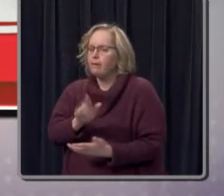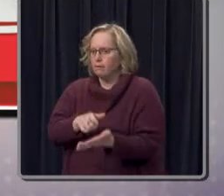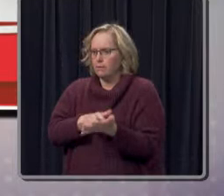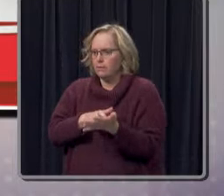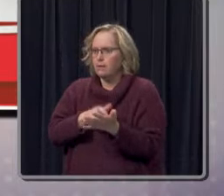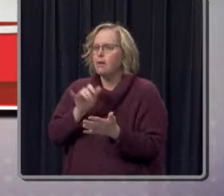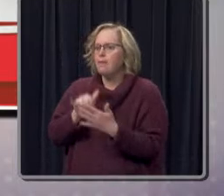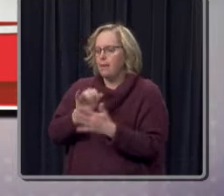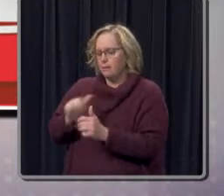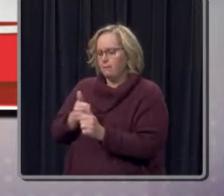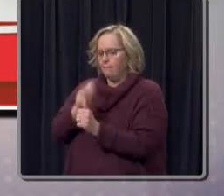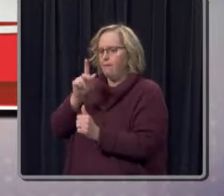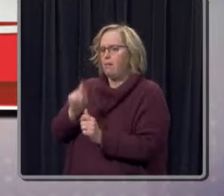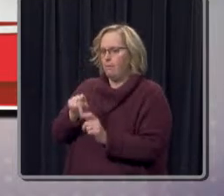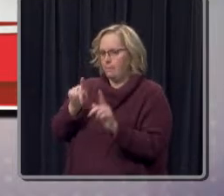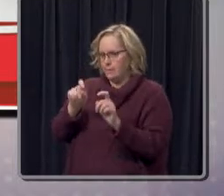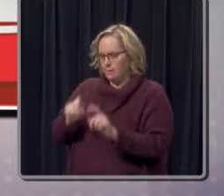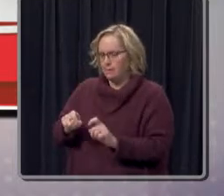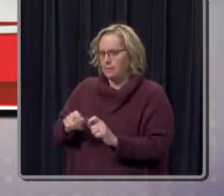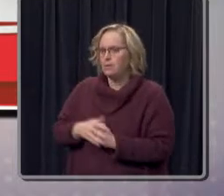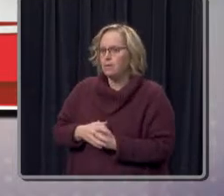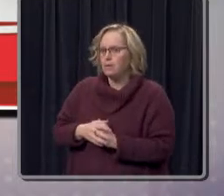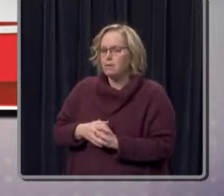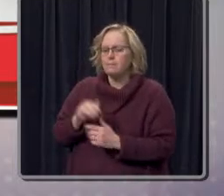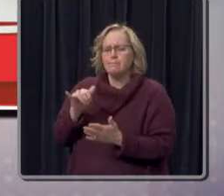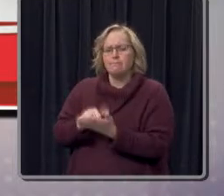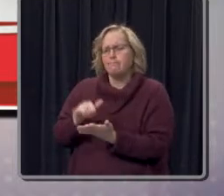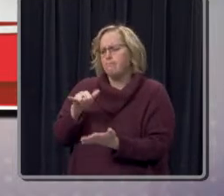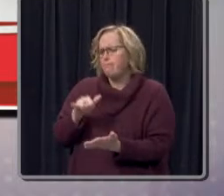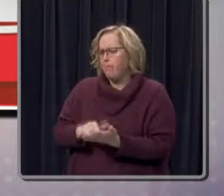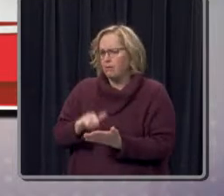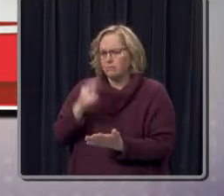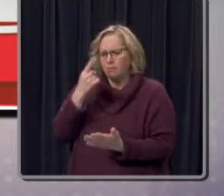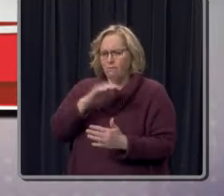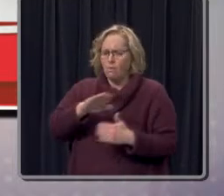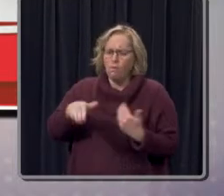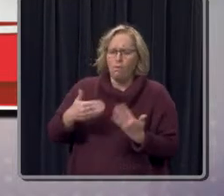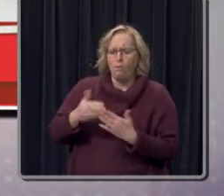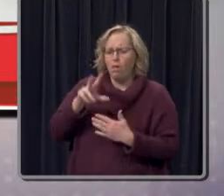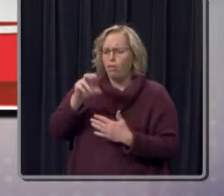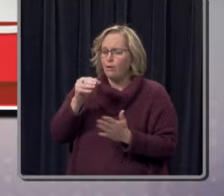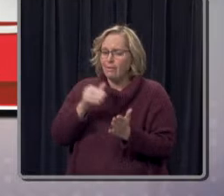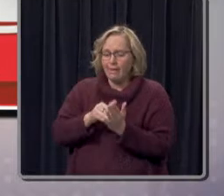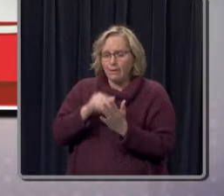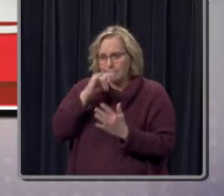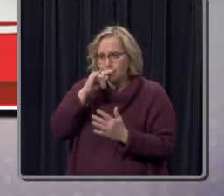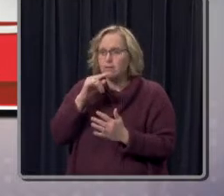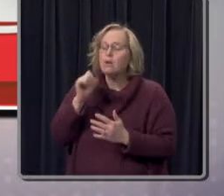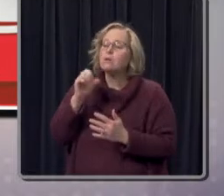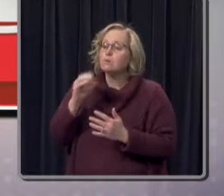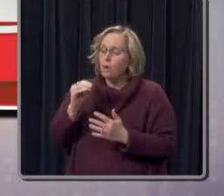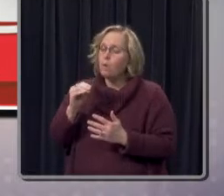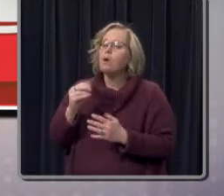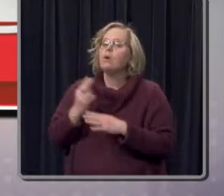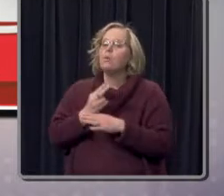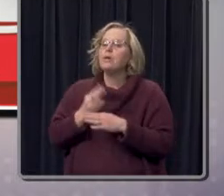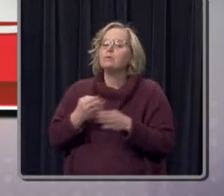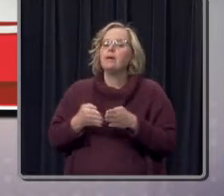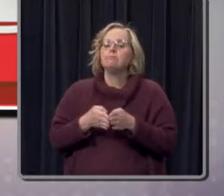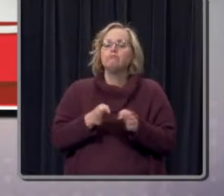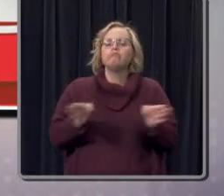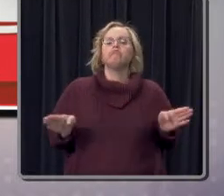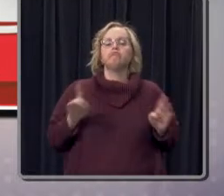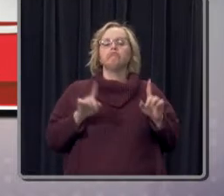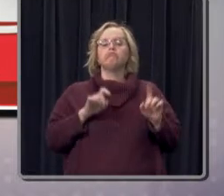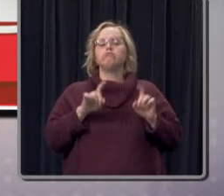that follow-up assessment does. It would be impossible to do that for all 30,000 of our kids, so we use the universal screening practices to narrow down